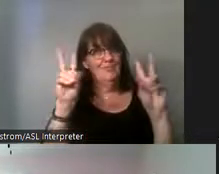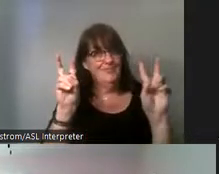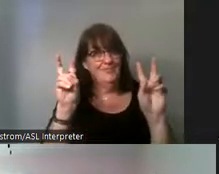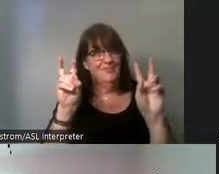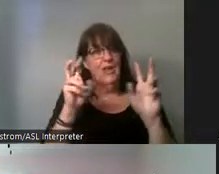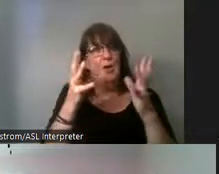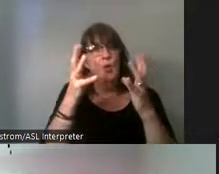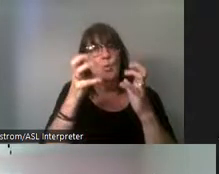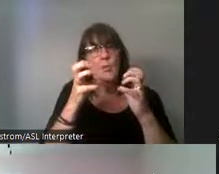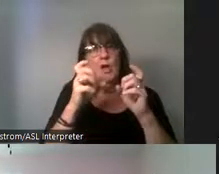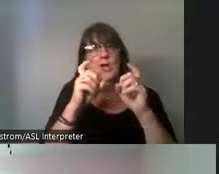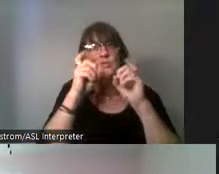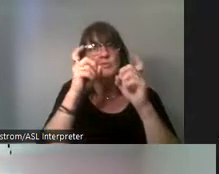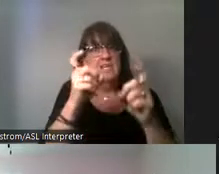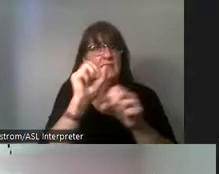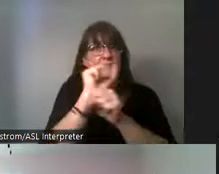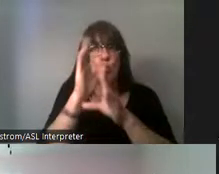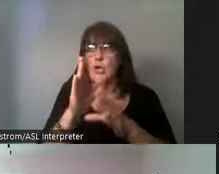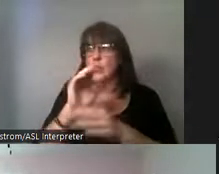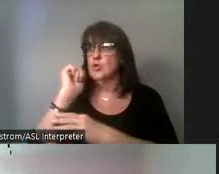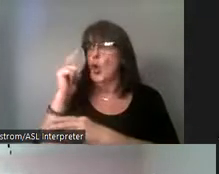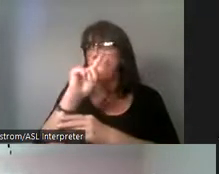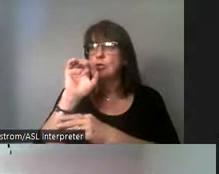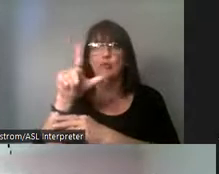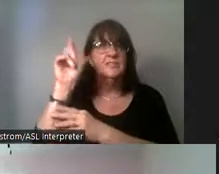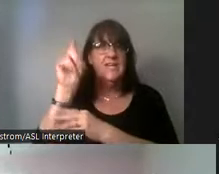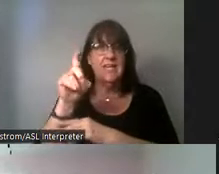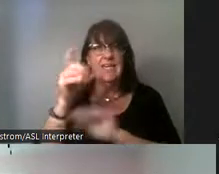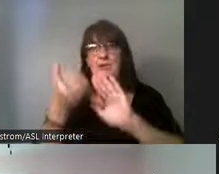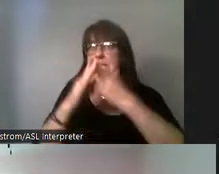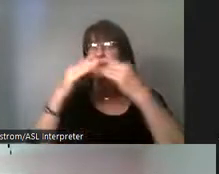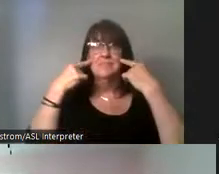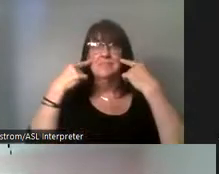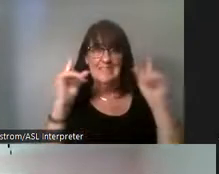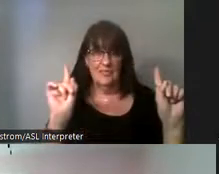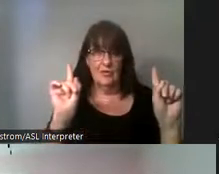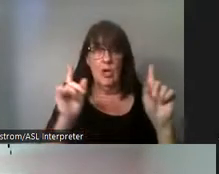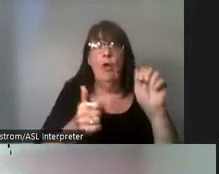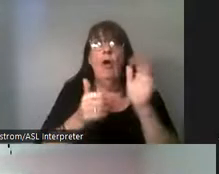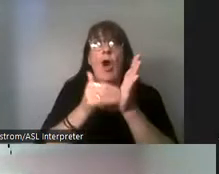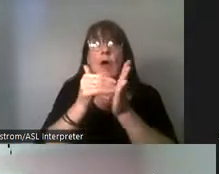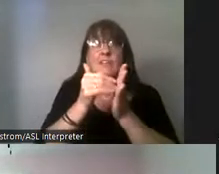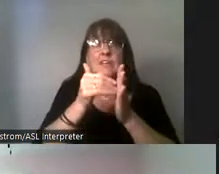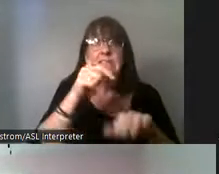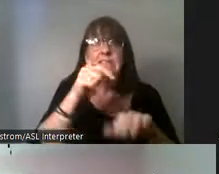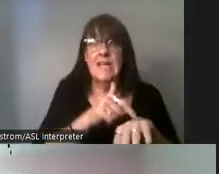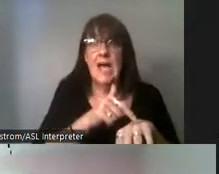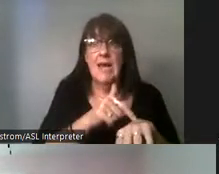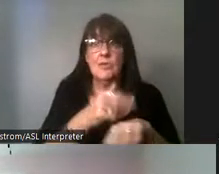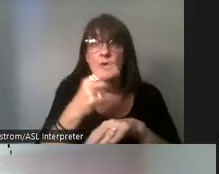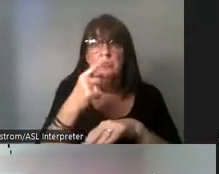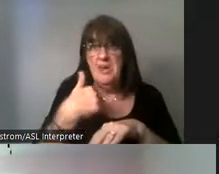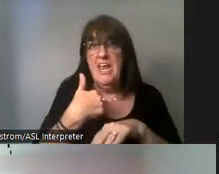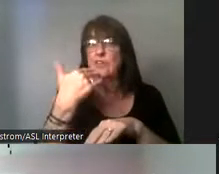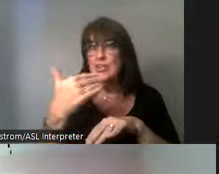give the workforce members all the tools that they need to be successful. And oftentimes, well, not oftentimes, we always have good intent, but